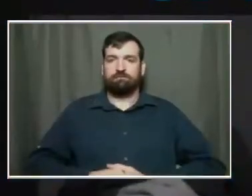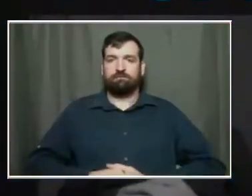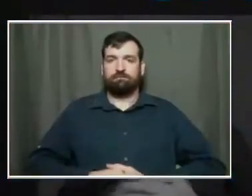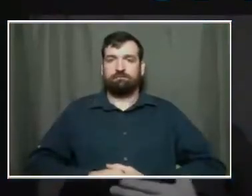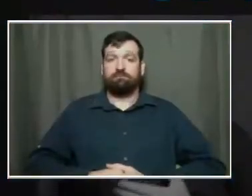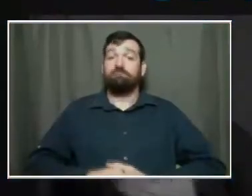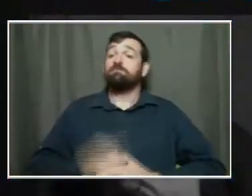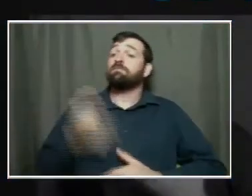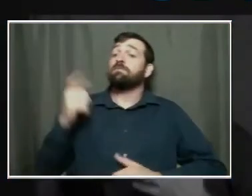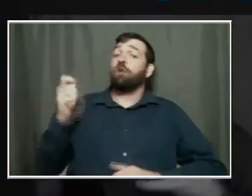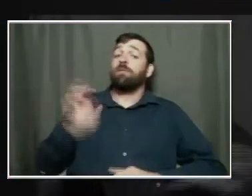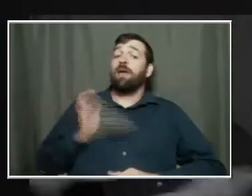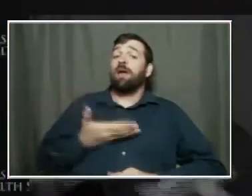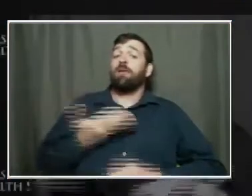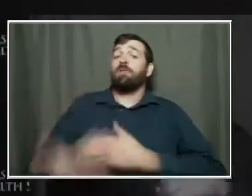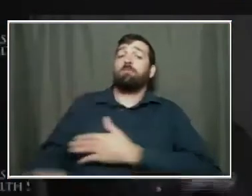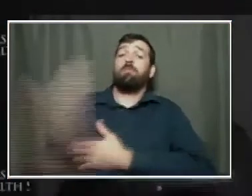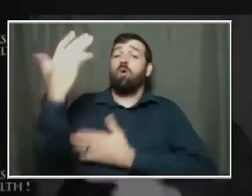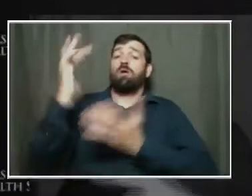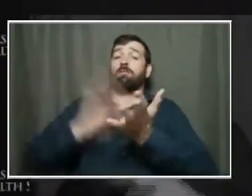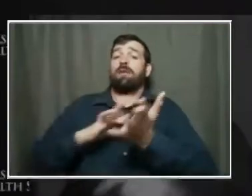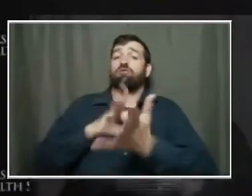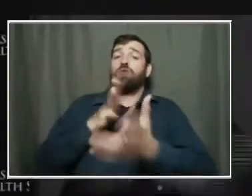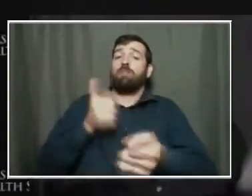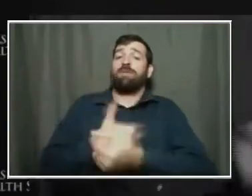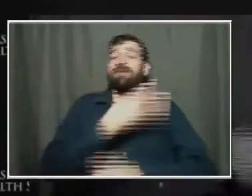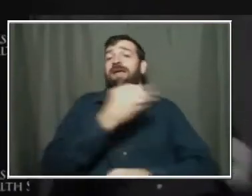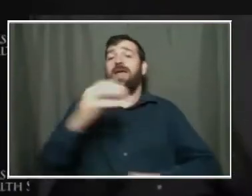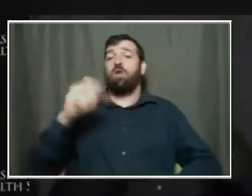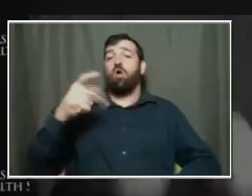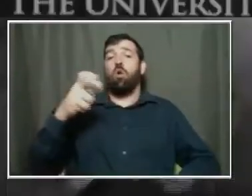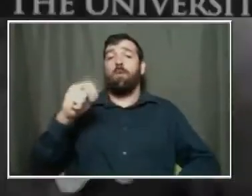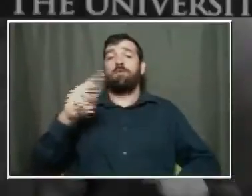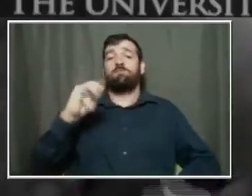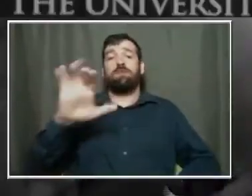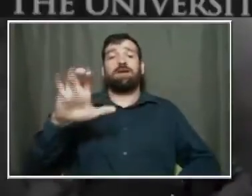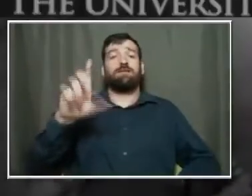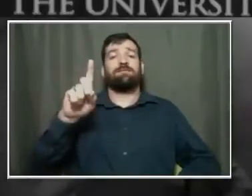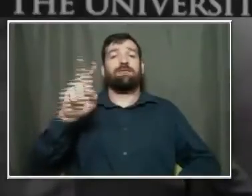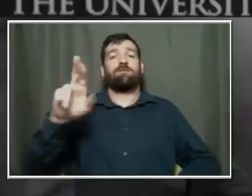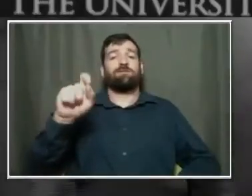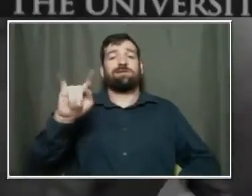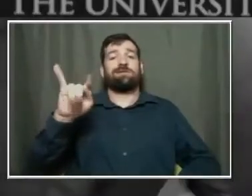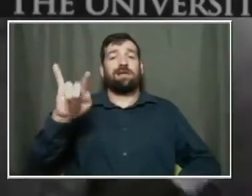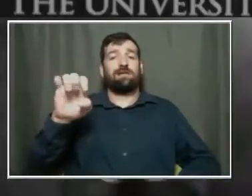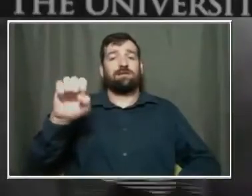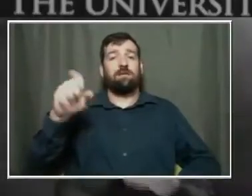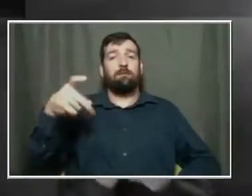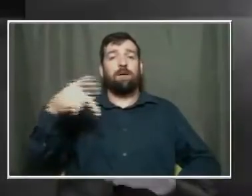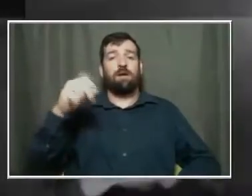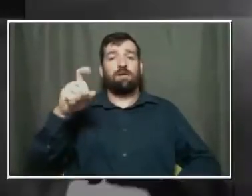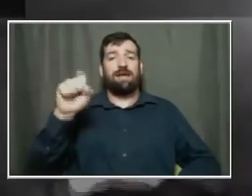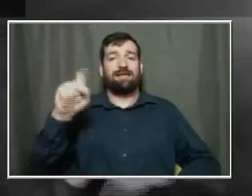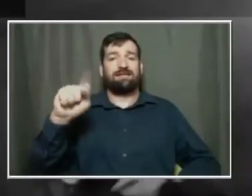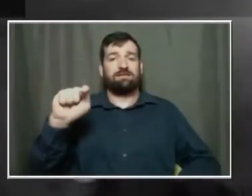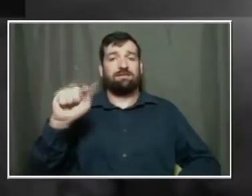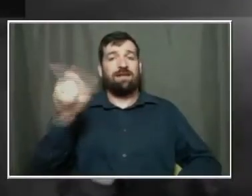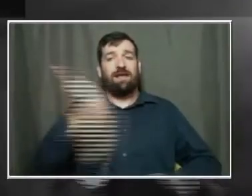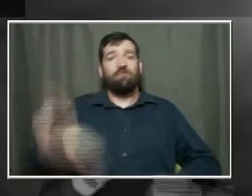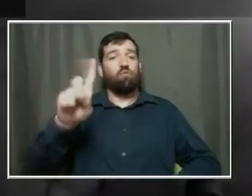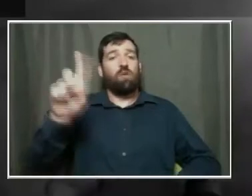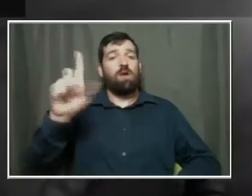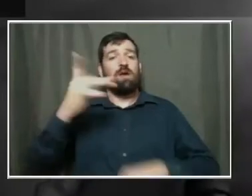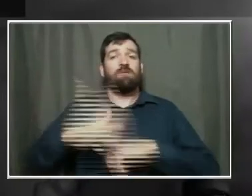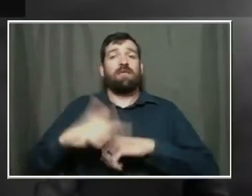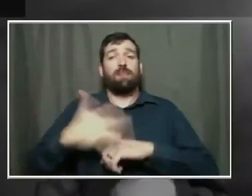Subscribe to our Morning Medical Update and Open Mics with Dr. Stites podcast. Now, everywhere podcasts are available.